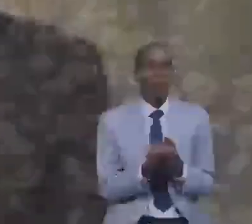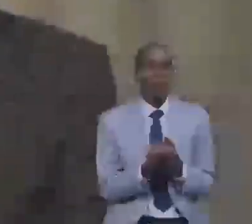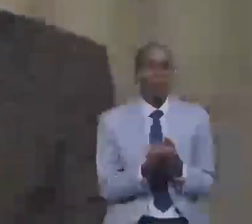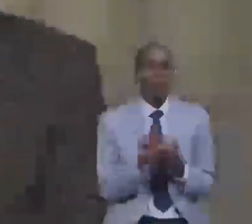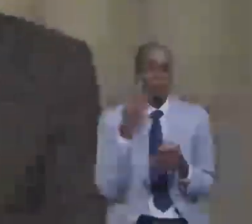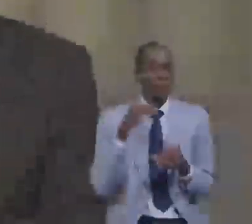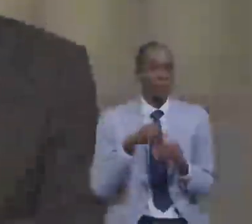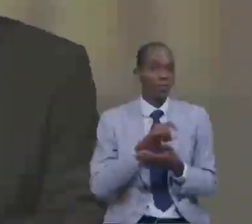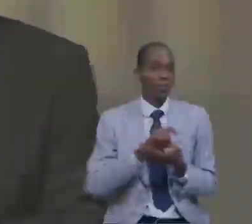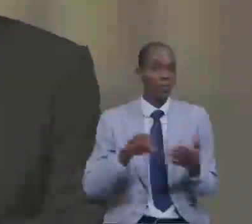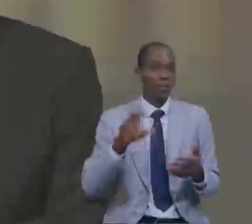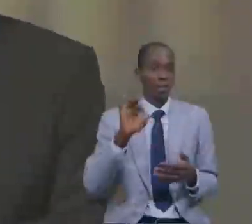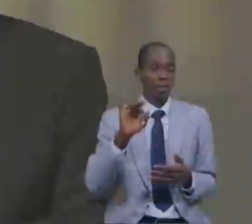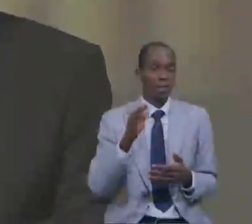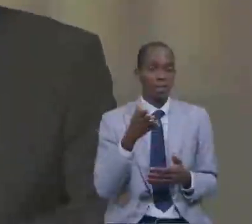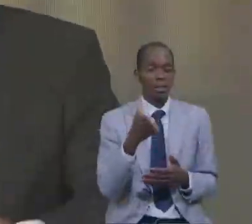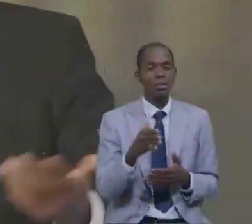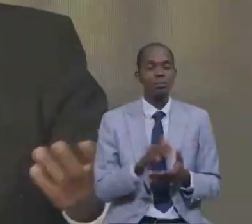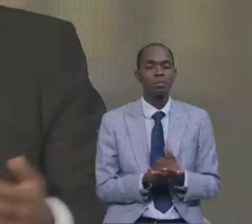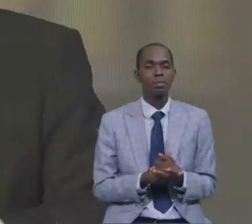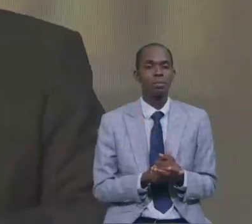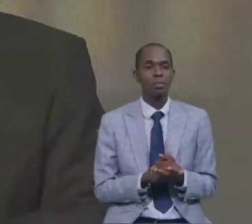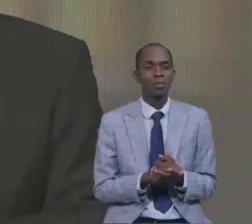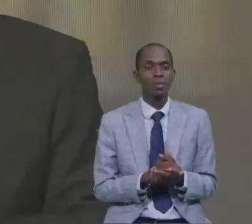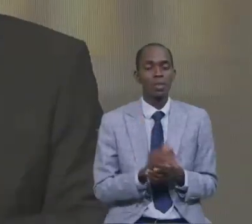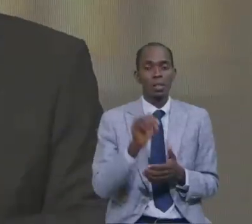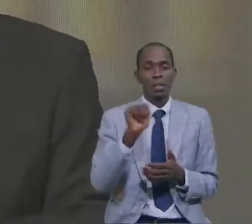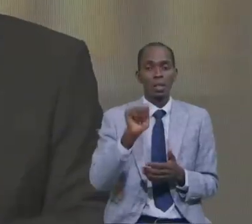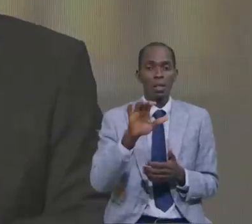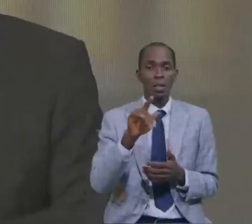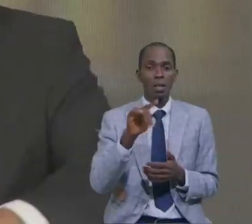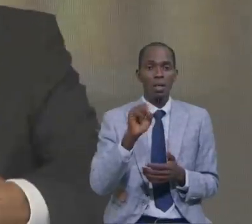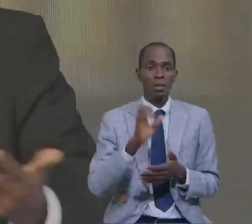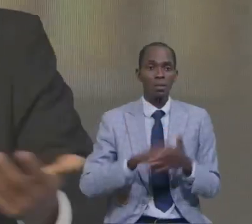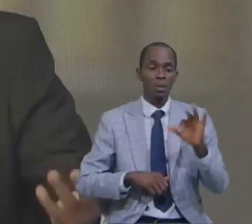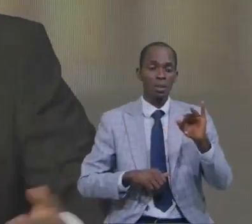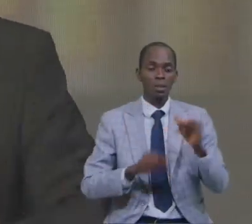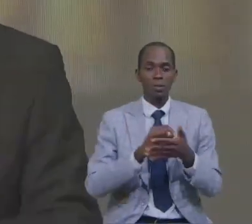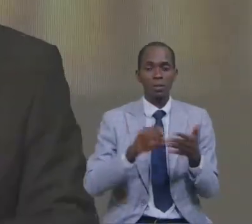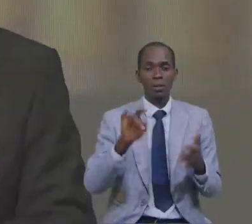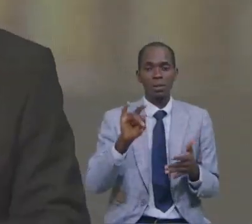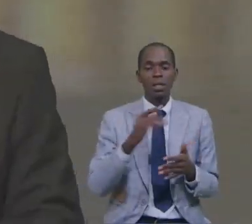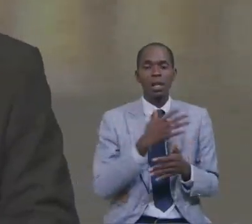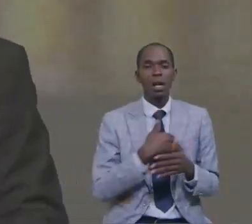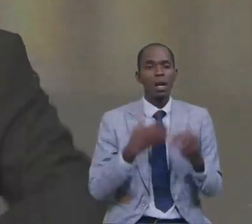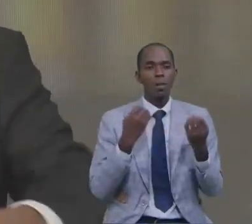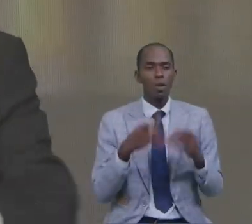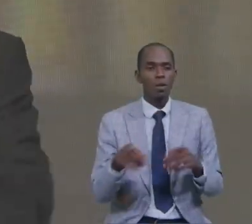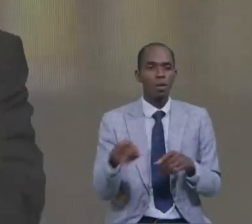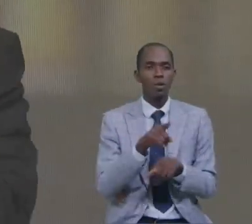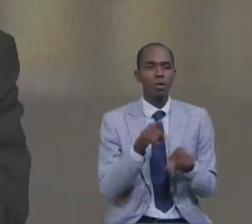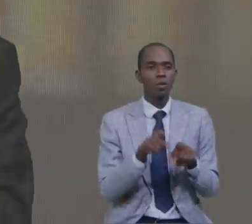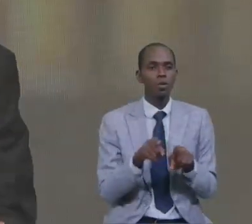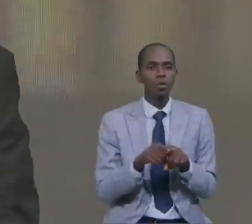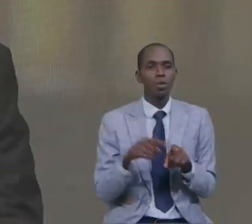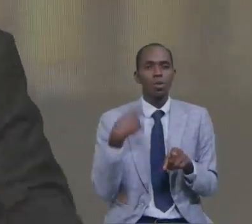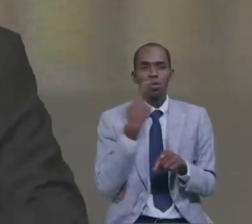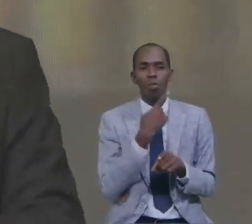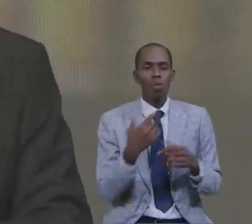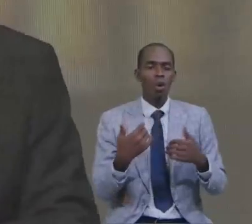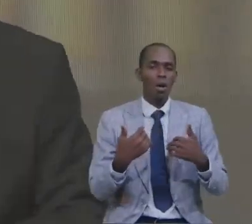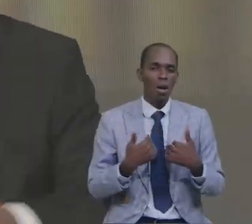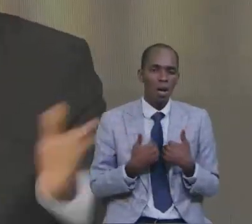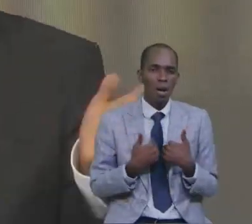use curious arts, demonic objects, occultic objects,